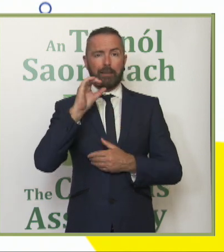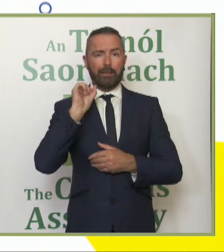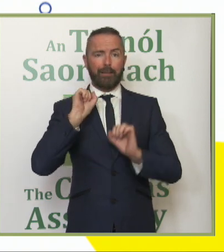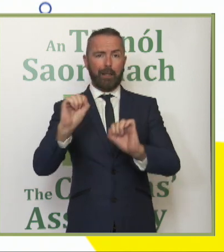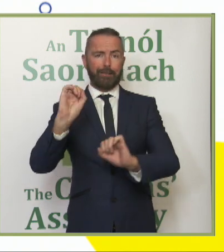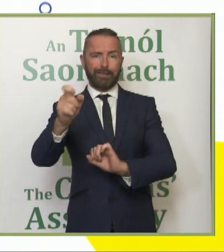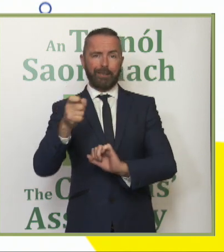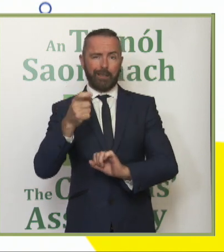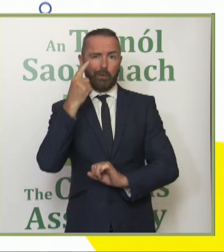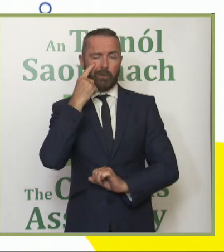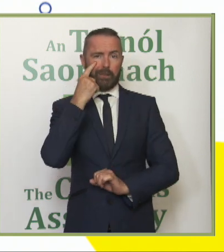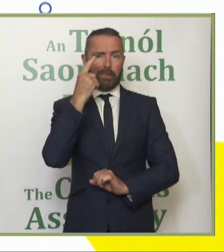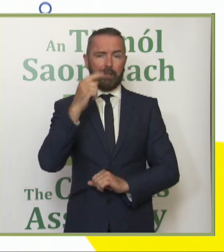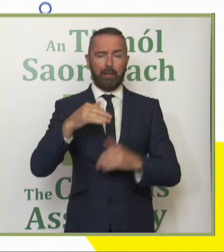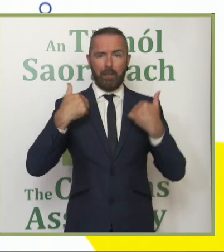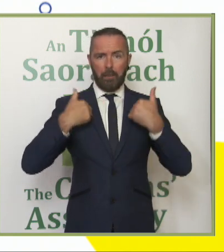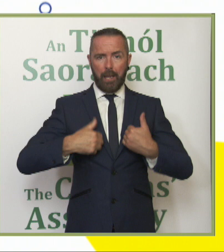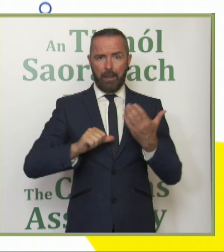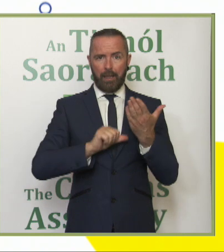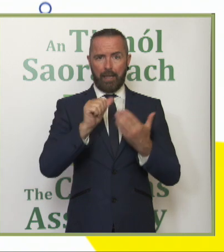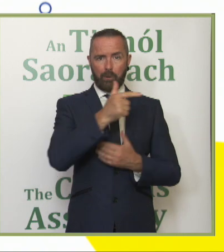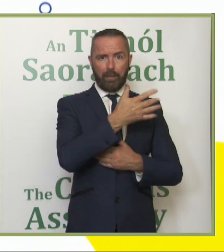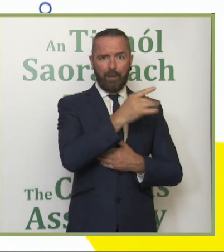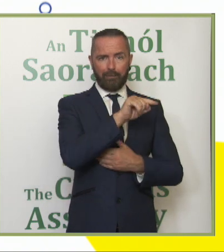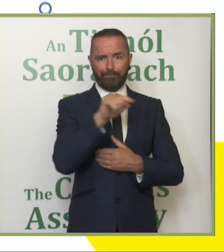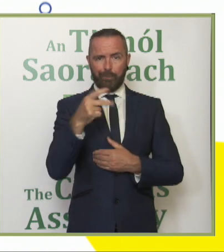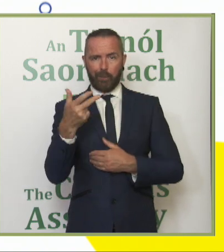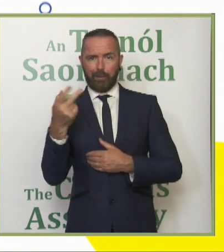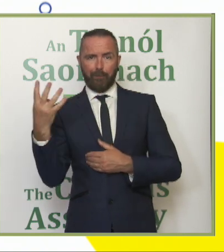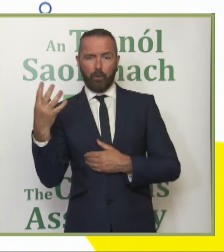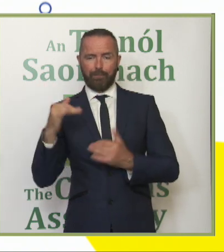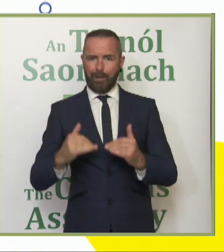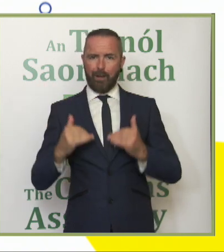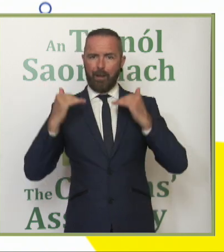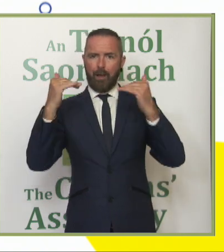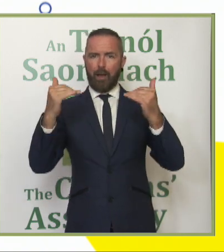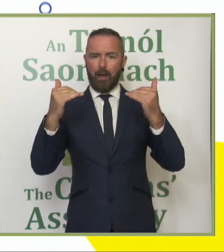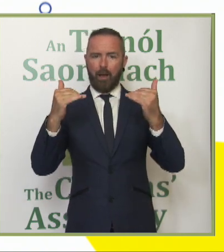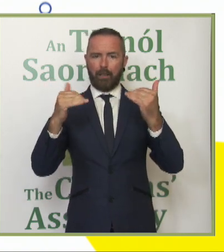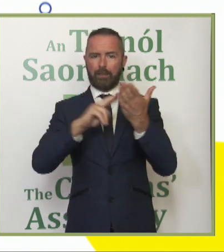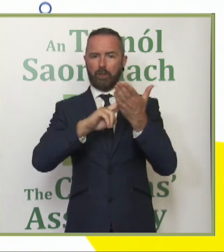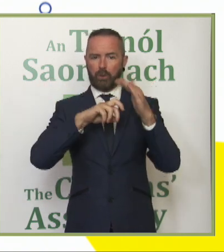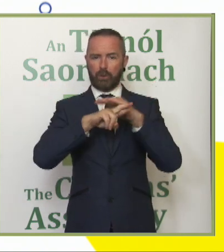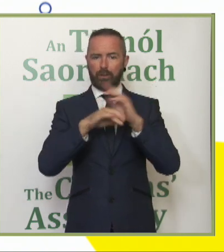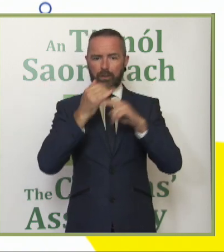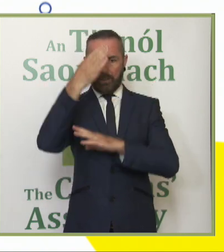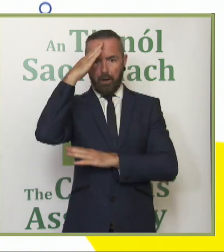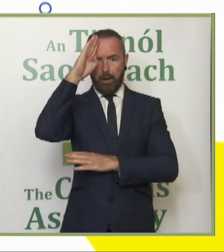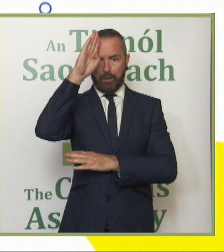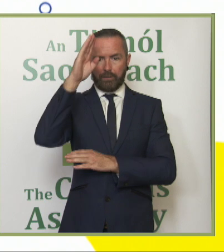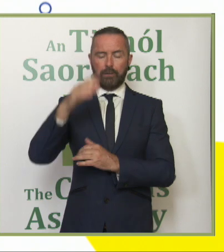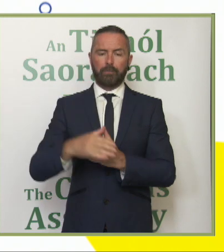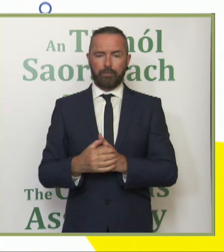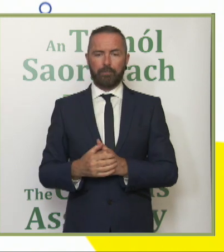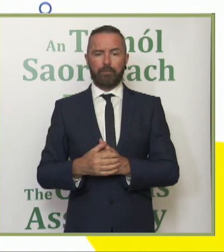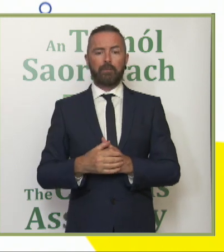in fact, it's actually the males aged 25 to 34 years who are the highest drug users in Ireland. And